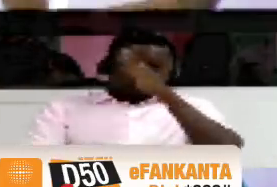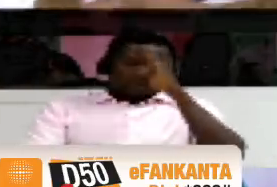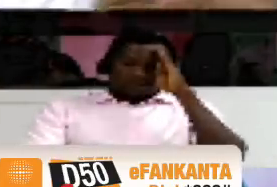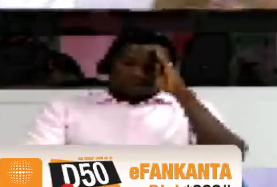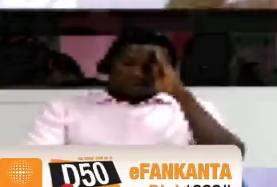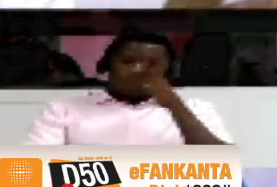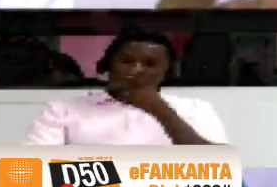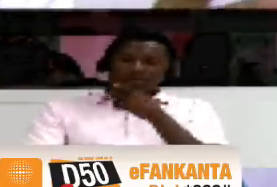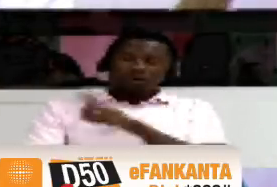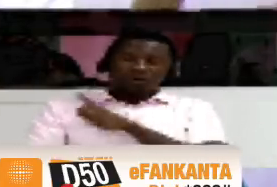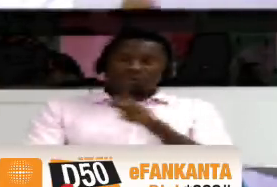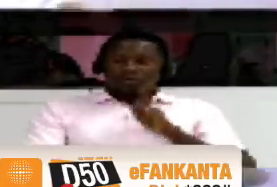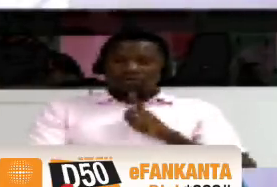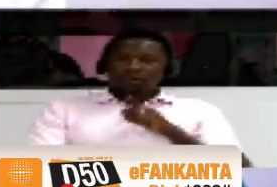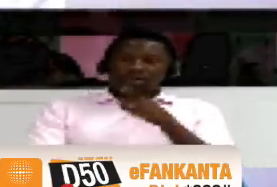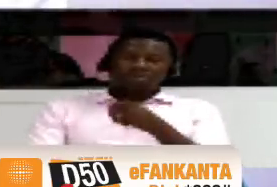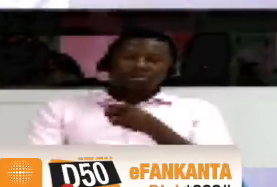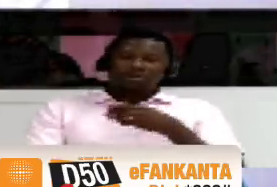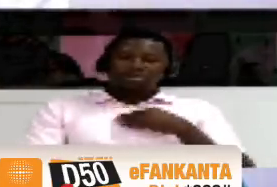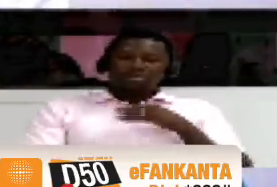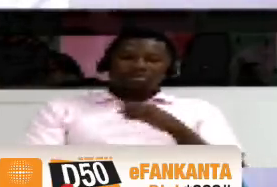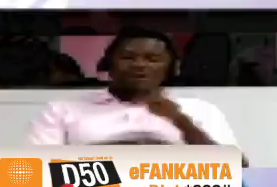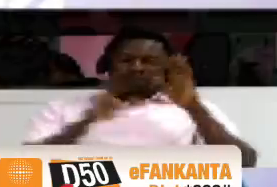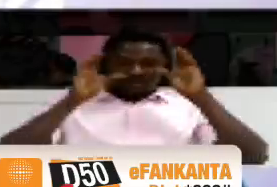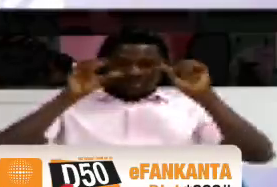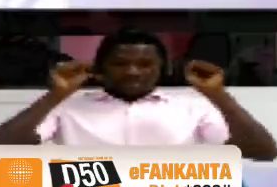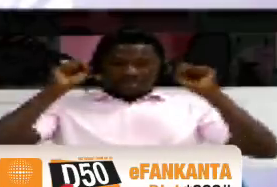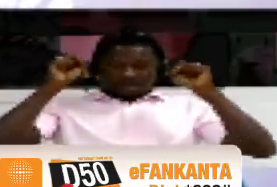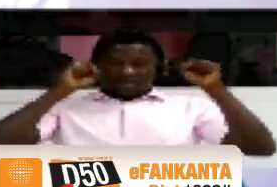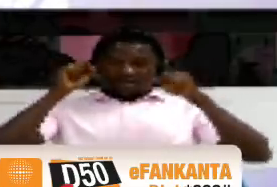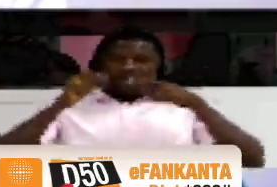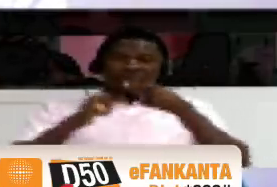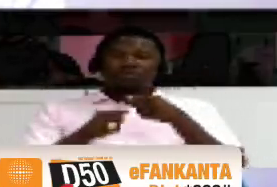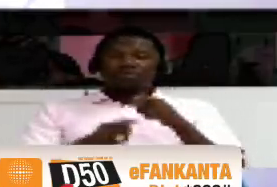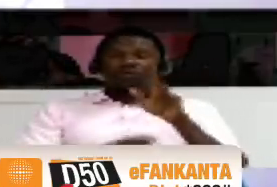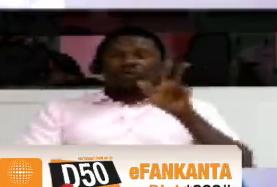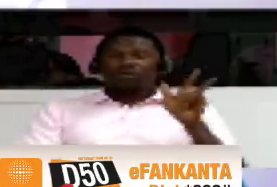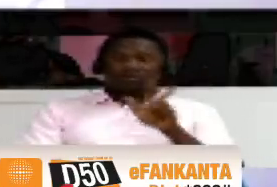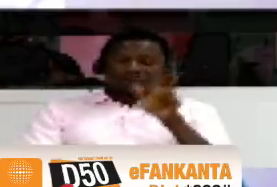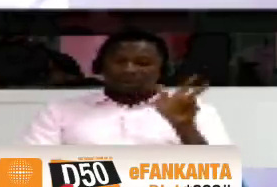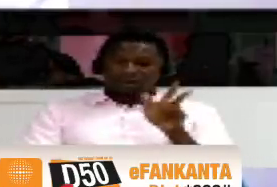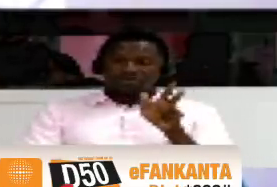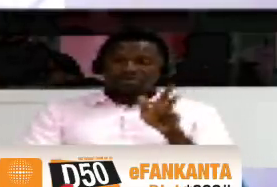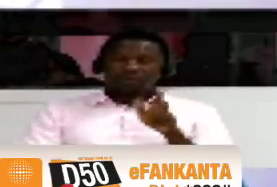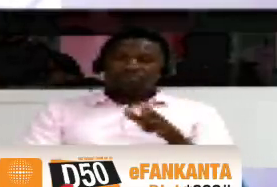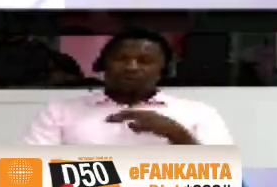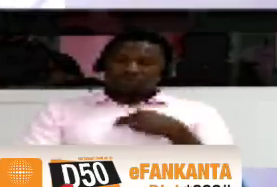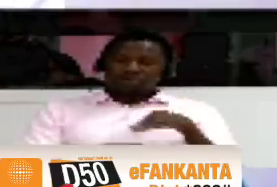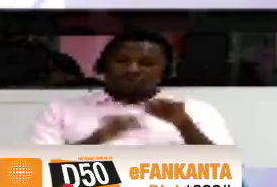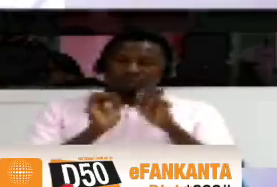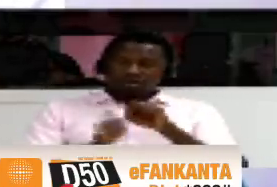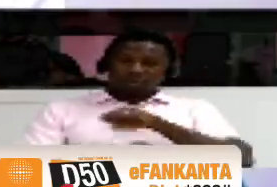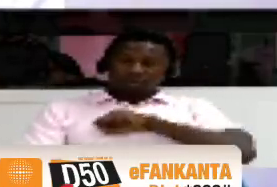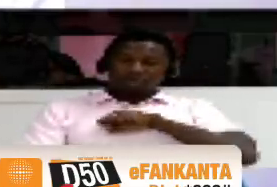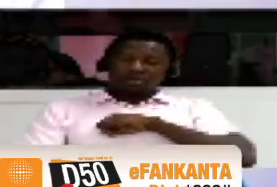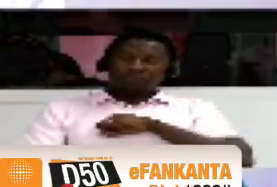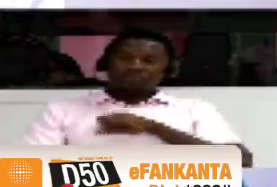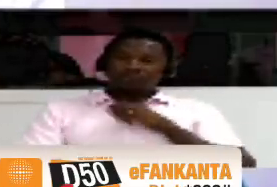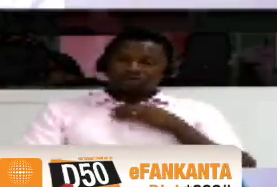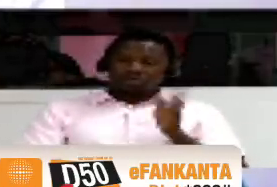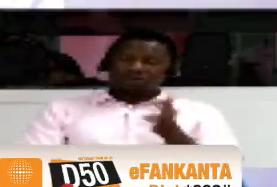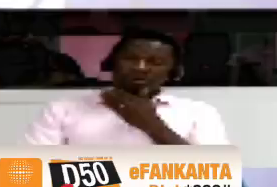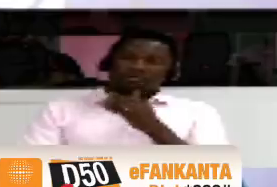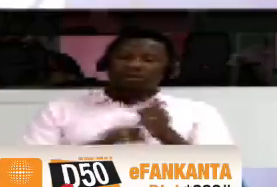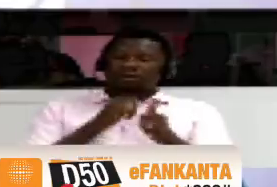Hence, we did that demonstration that Wednesday. So we took it upon ourselves to